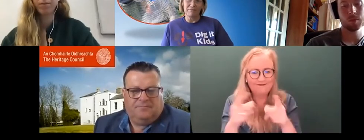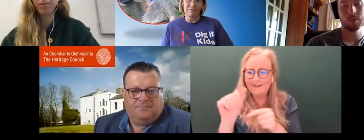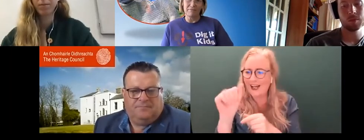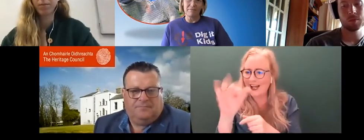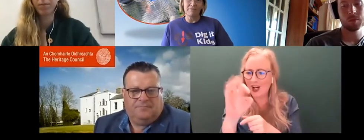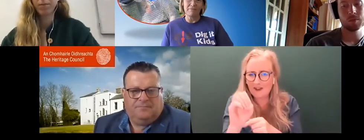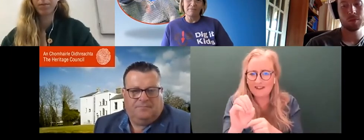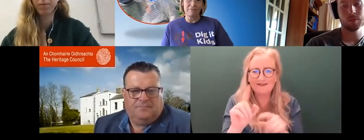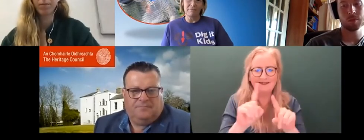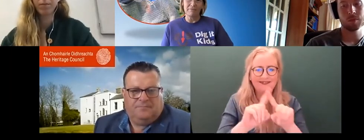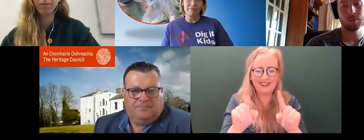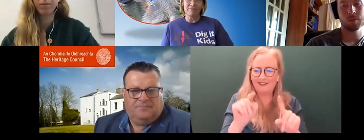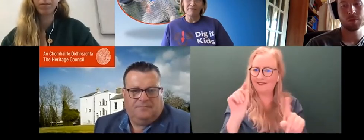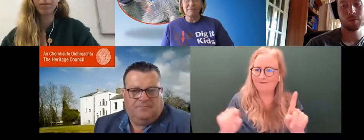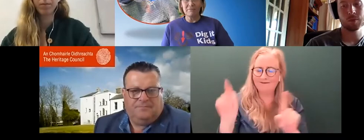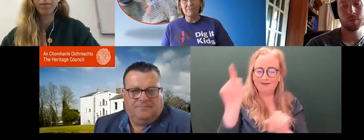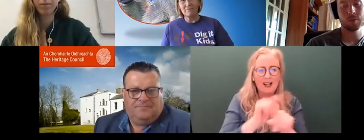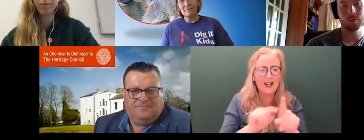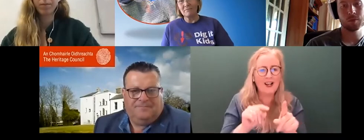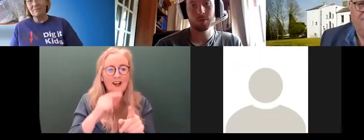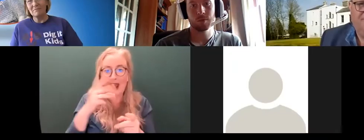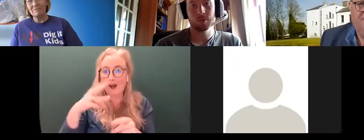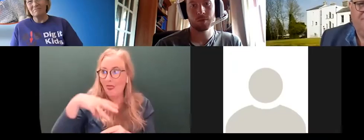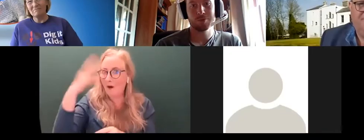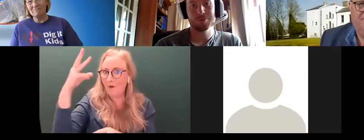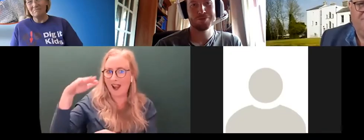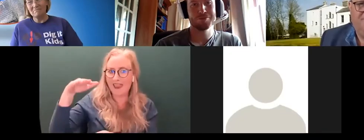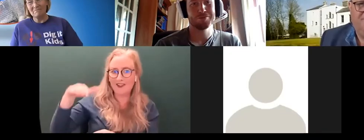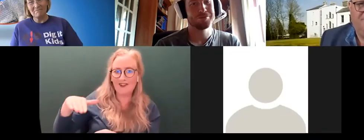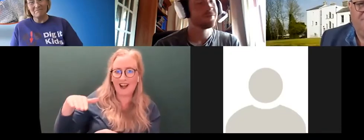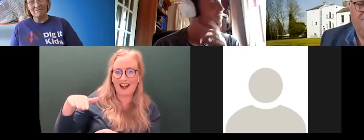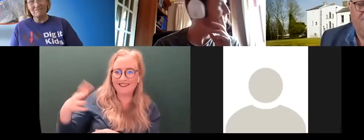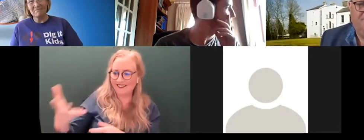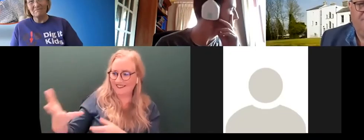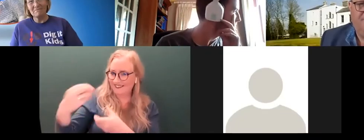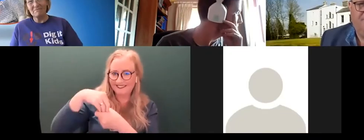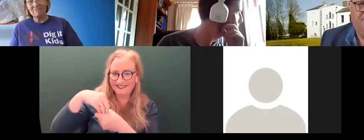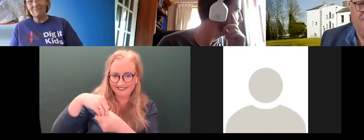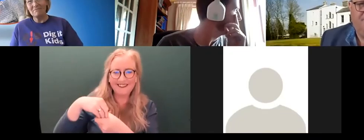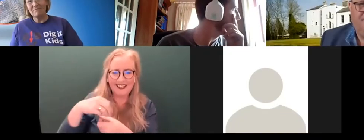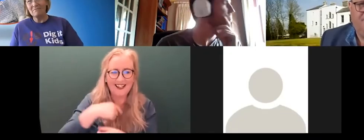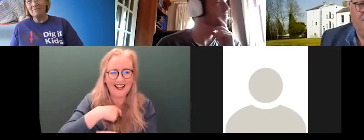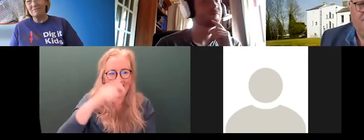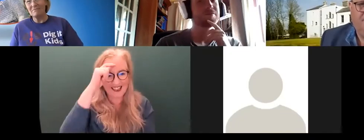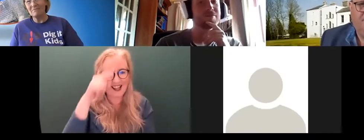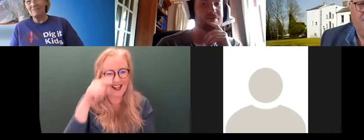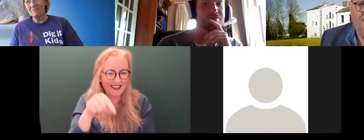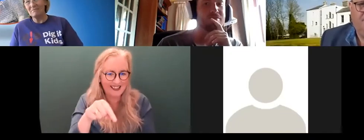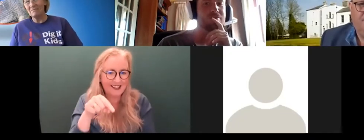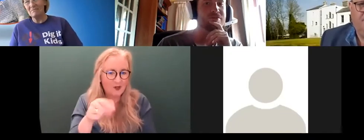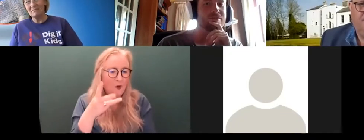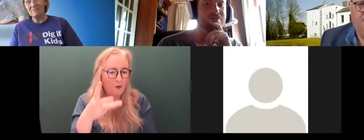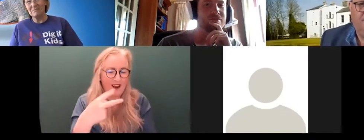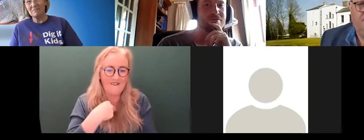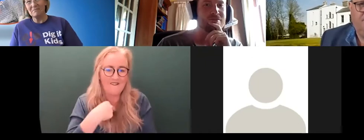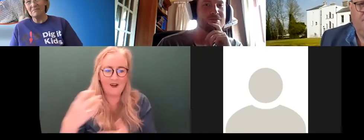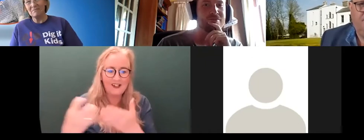all sizes, find the wild child in all of them. And I think it will be a very successful